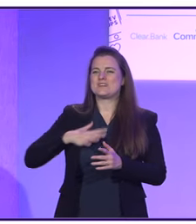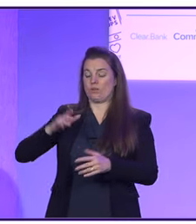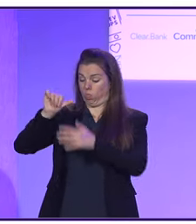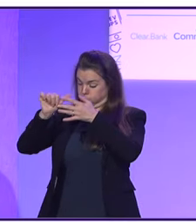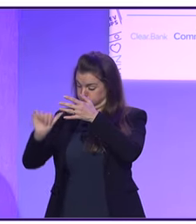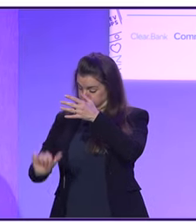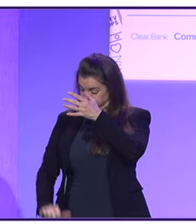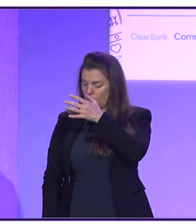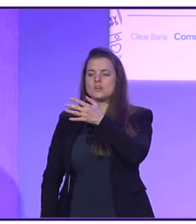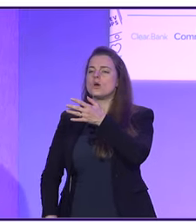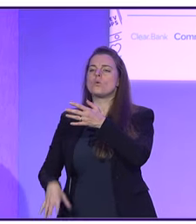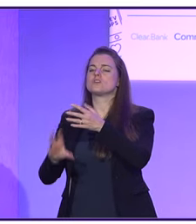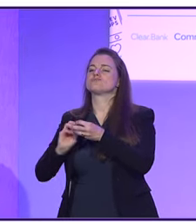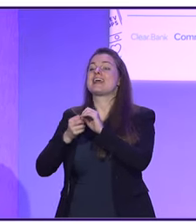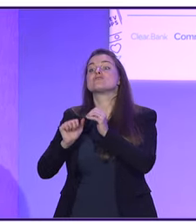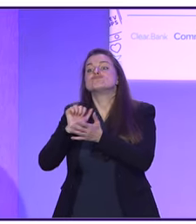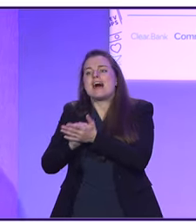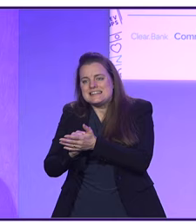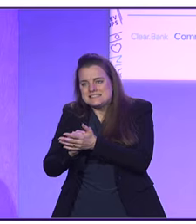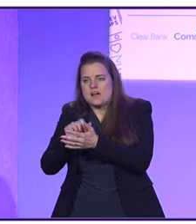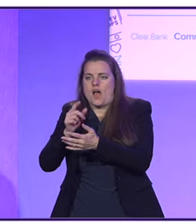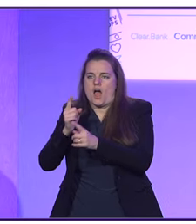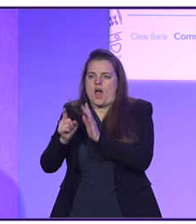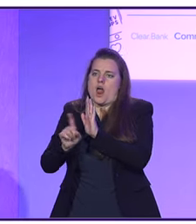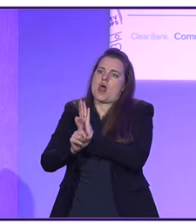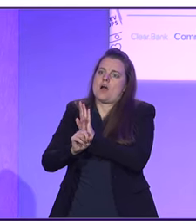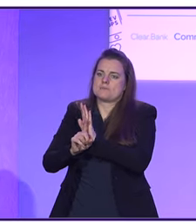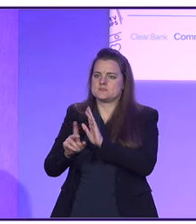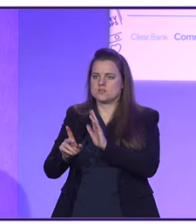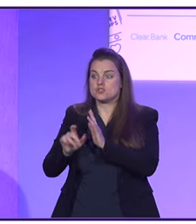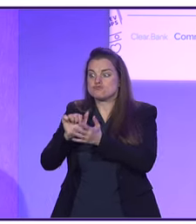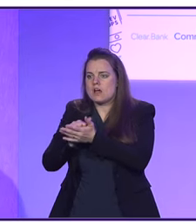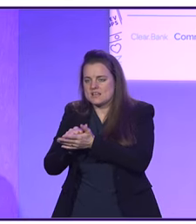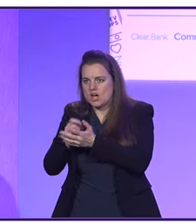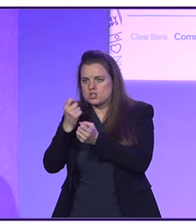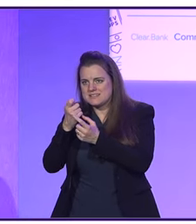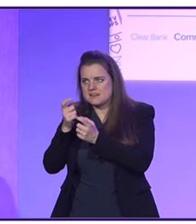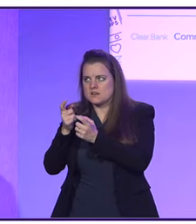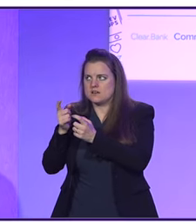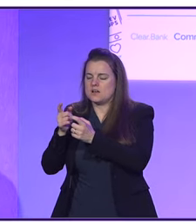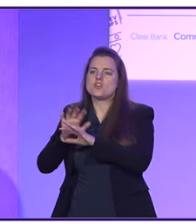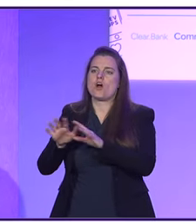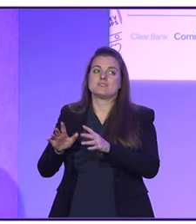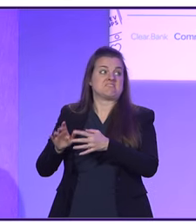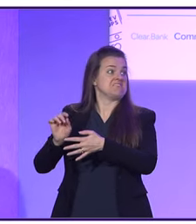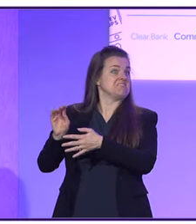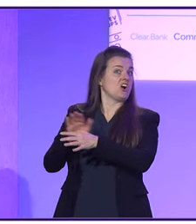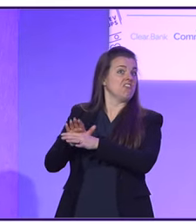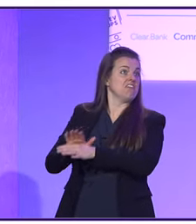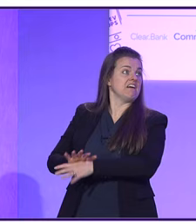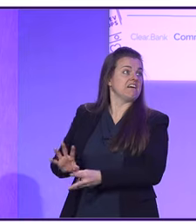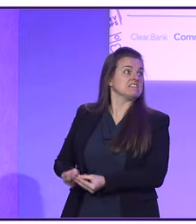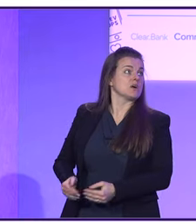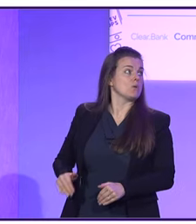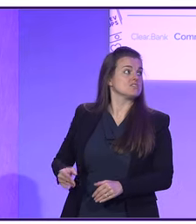knowing exactly how the data is used, what's going on in your system in a more deeper level, than just cover everything with alarms and hope that something goes off. Now, if you have your own